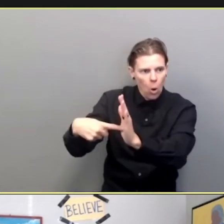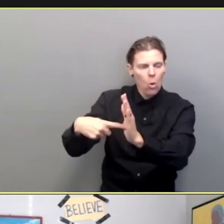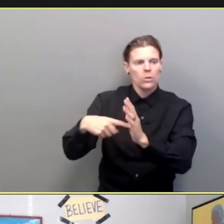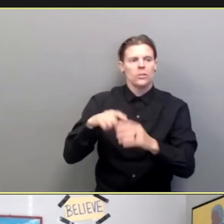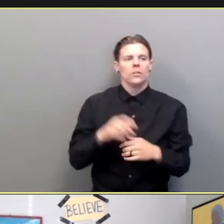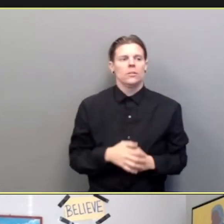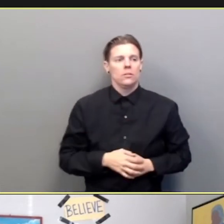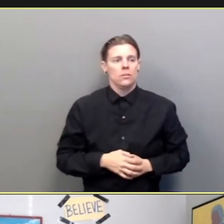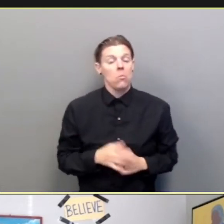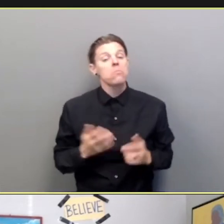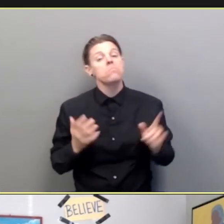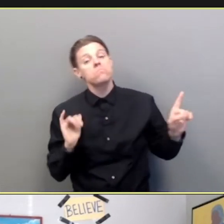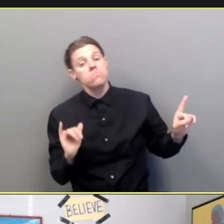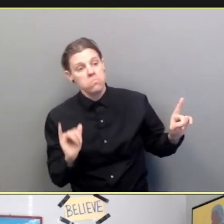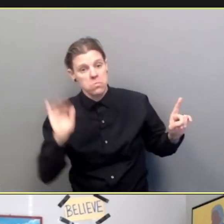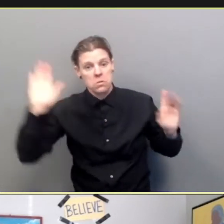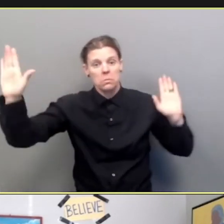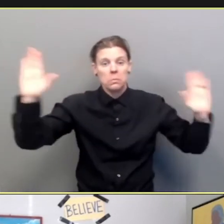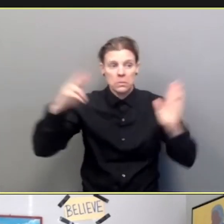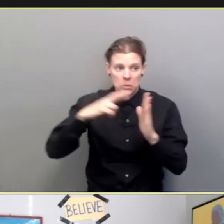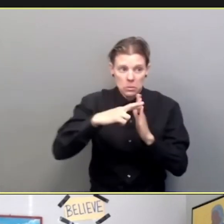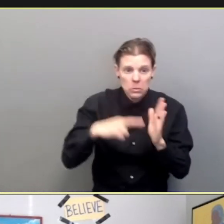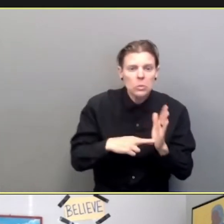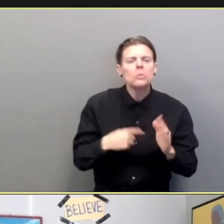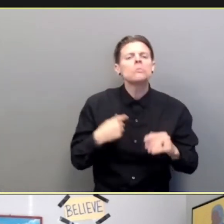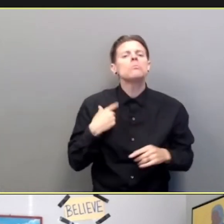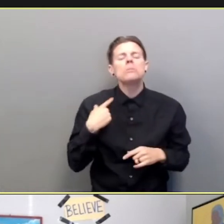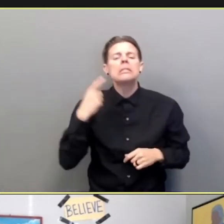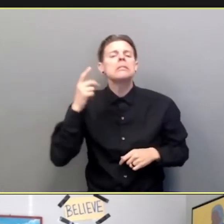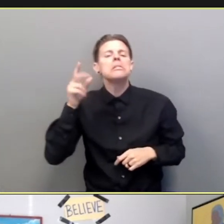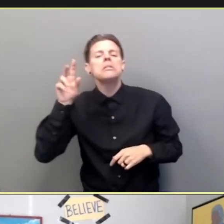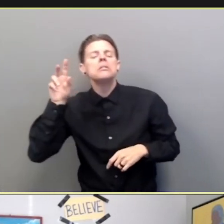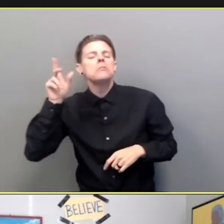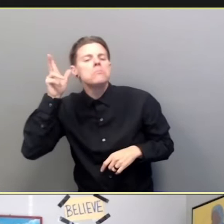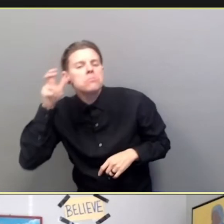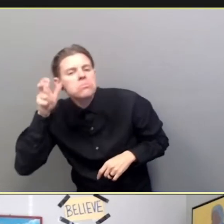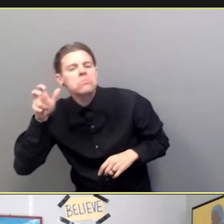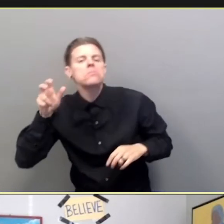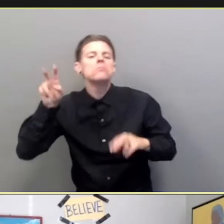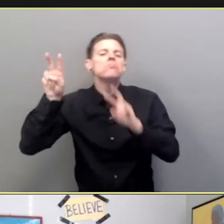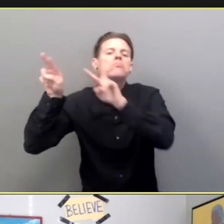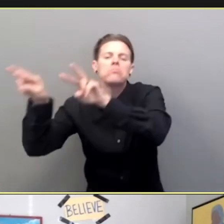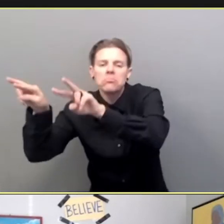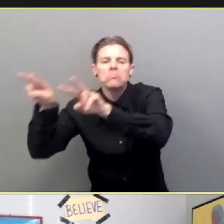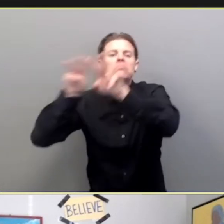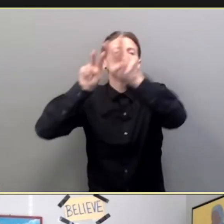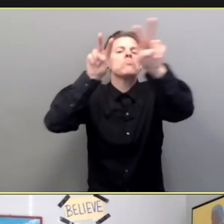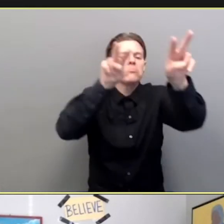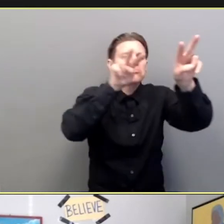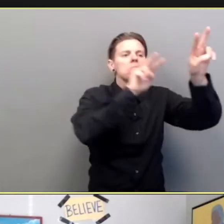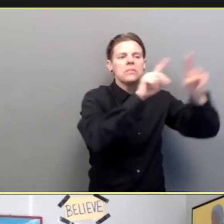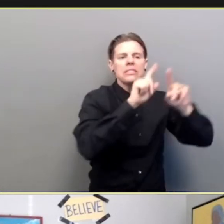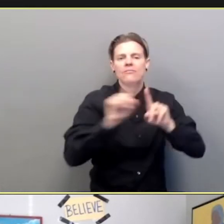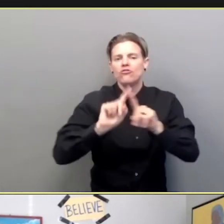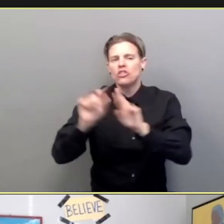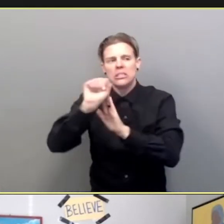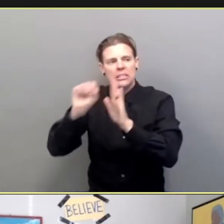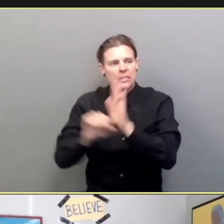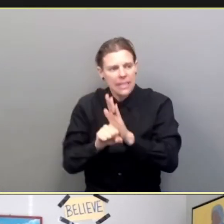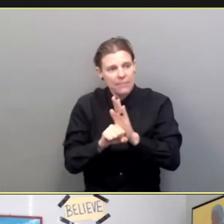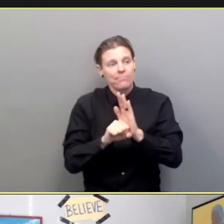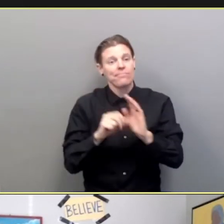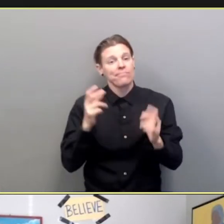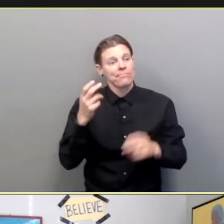looking at everything everybody's doing. I think the trouble is there's limited data on the absolute effectiveness